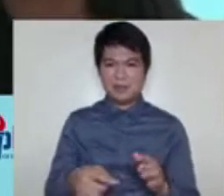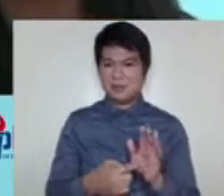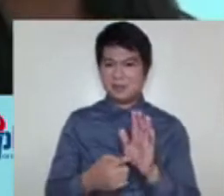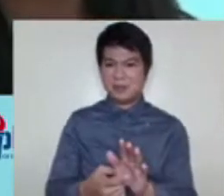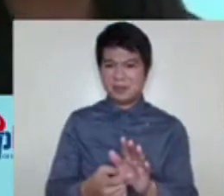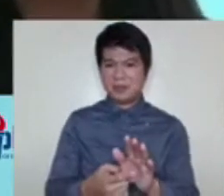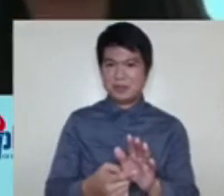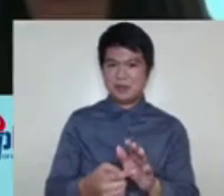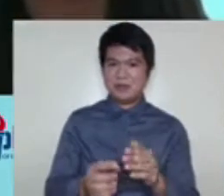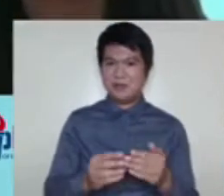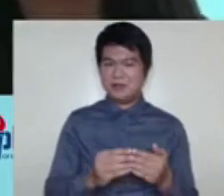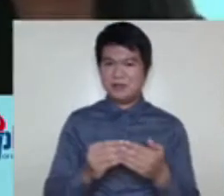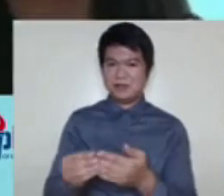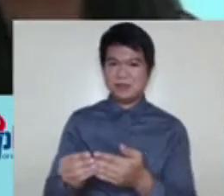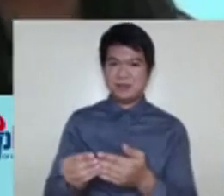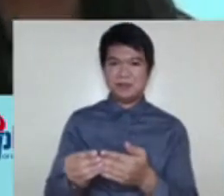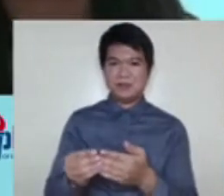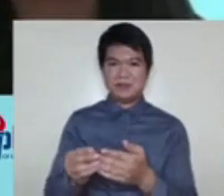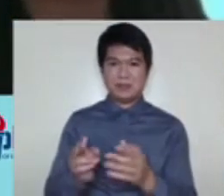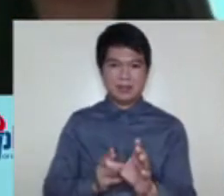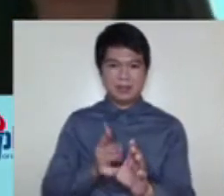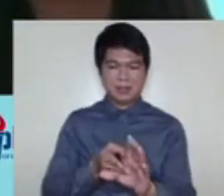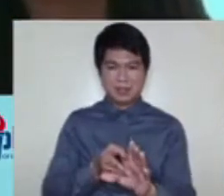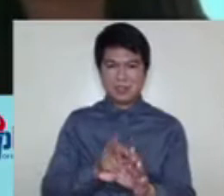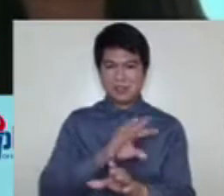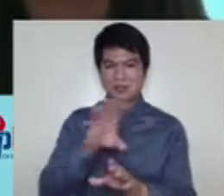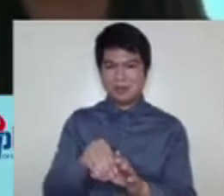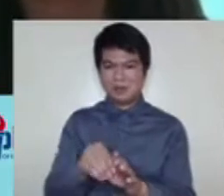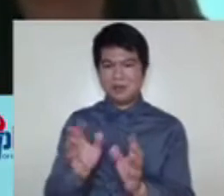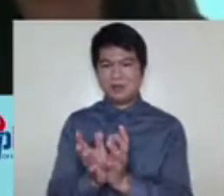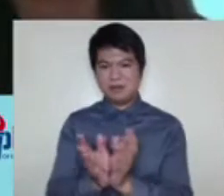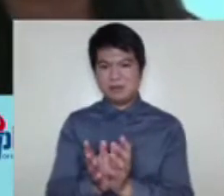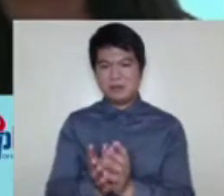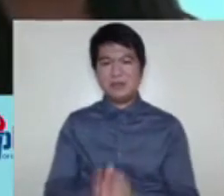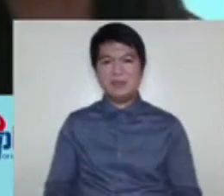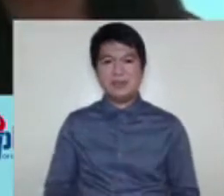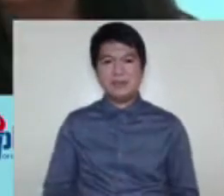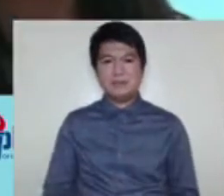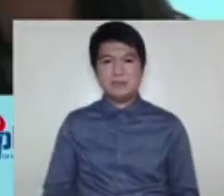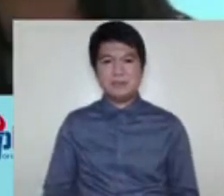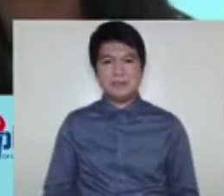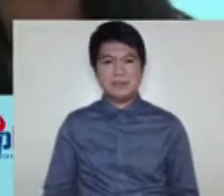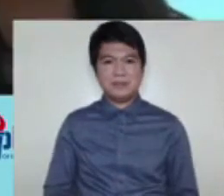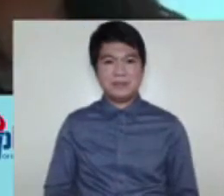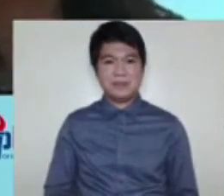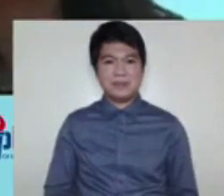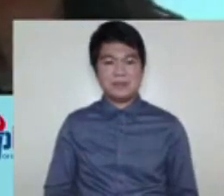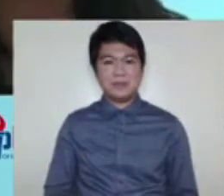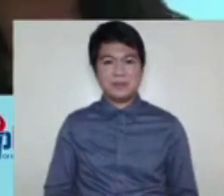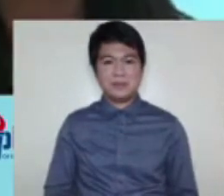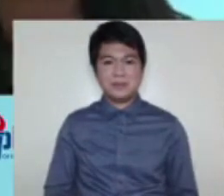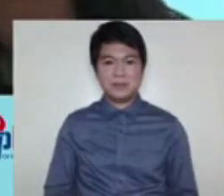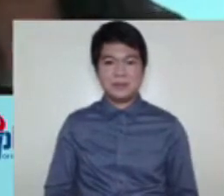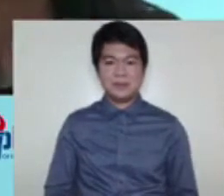an engaged community. So we have provided here samples on pedagogical approaches, curricular